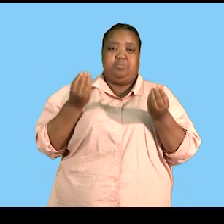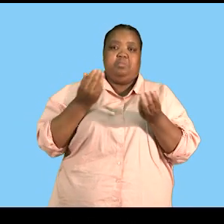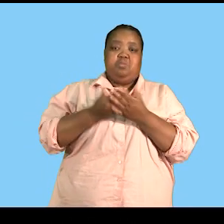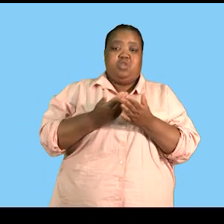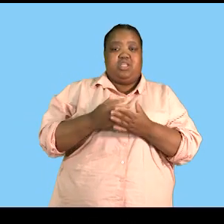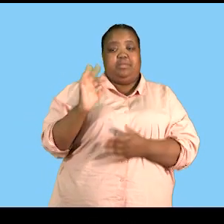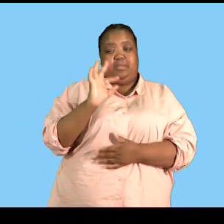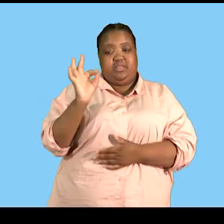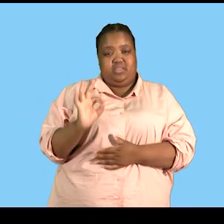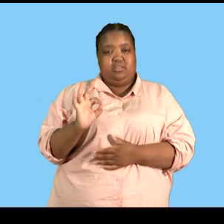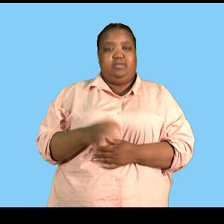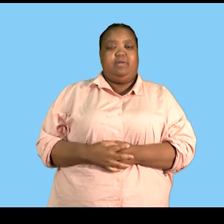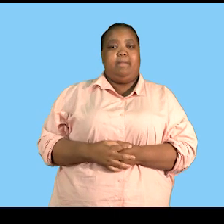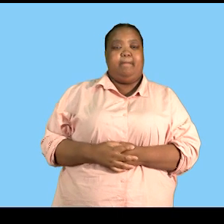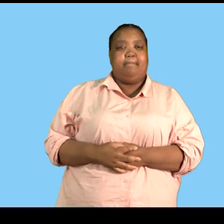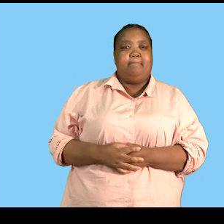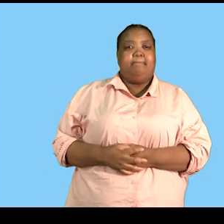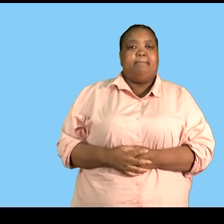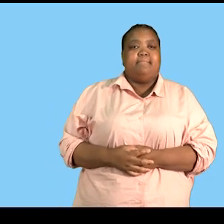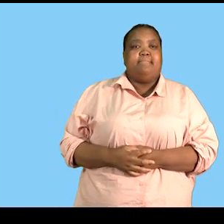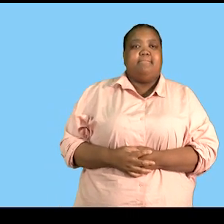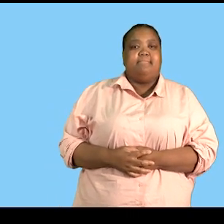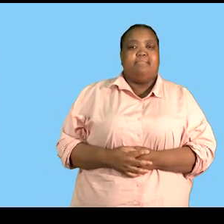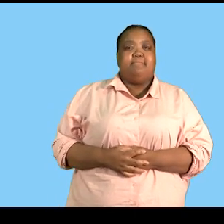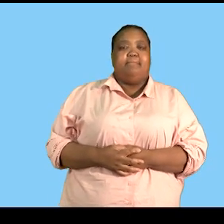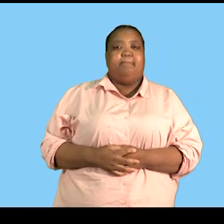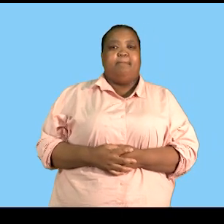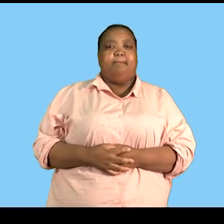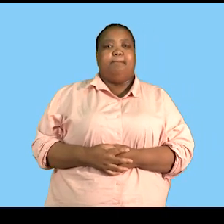to get your answer as a percentage.